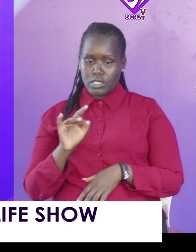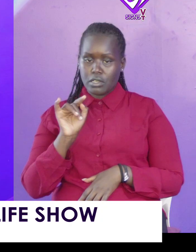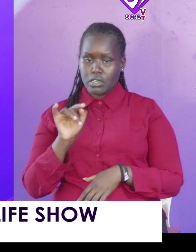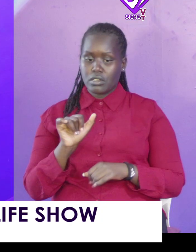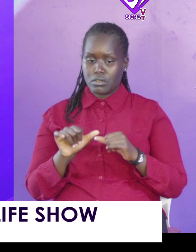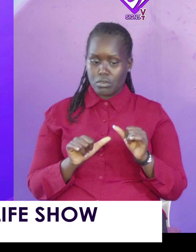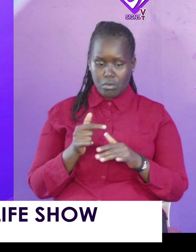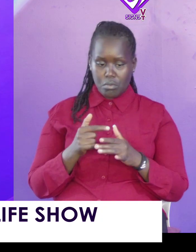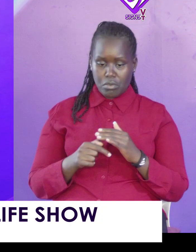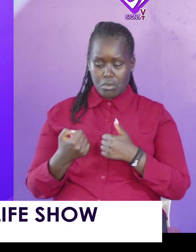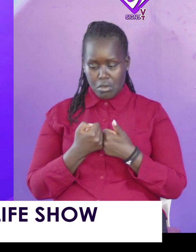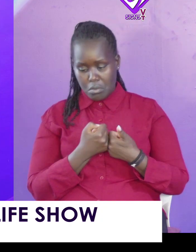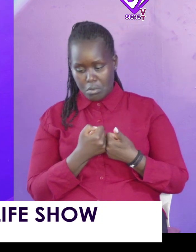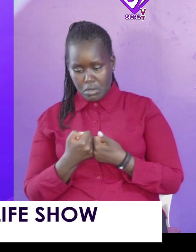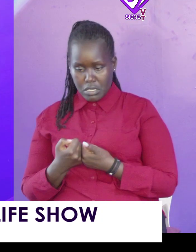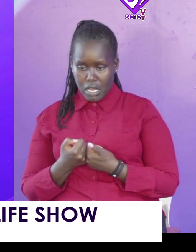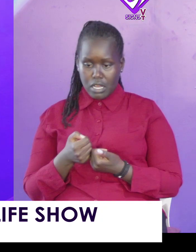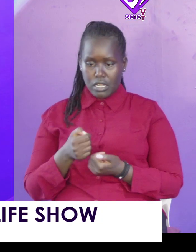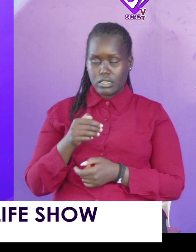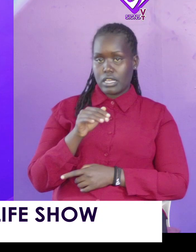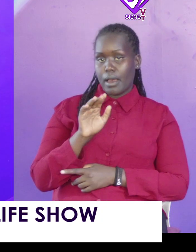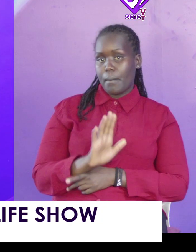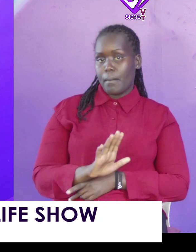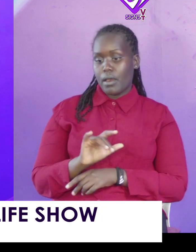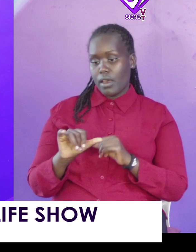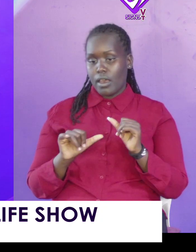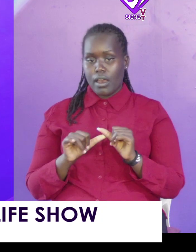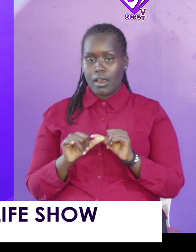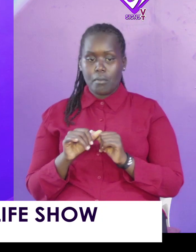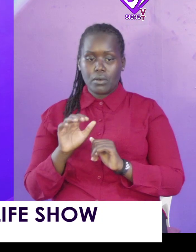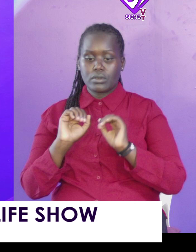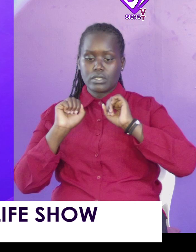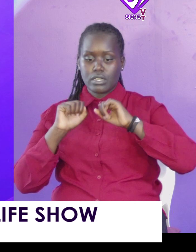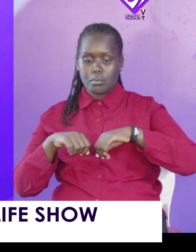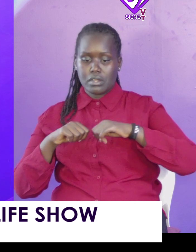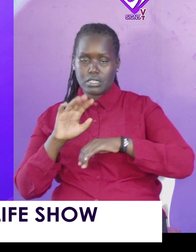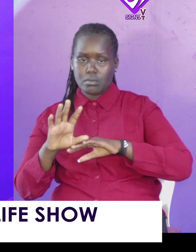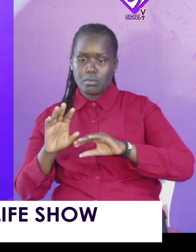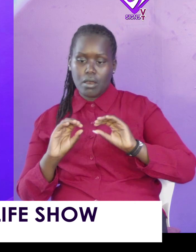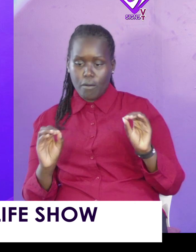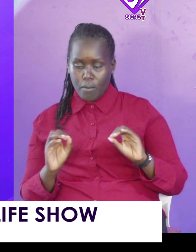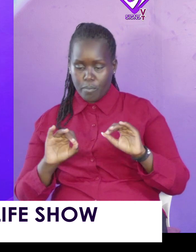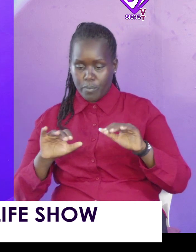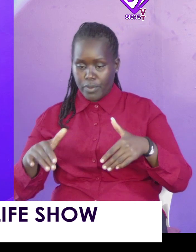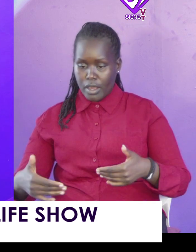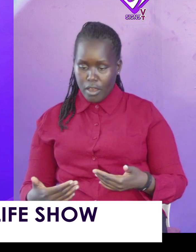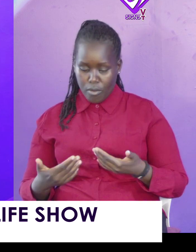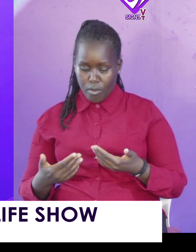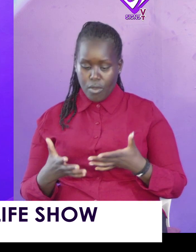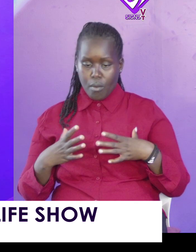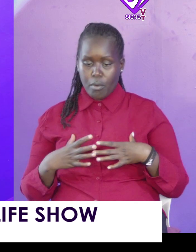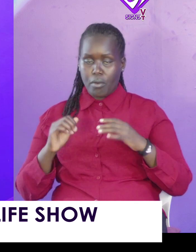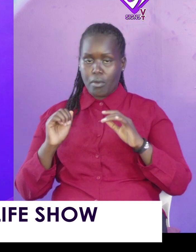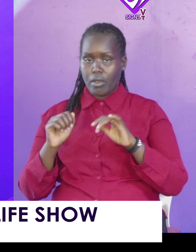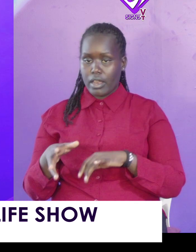about your challenges, about your incapacitations. Go out to people who can talk